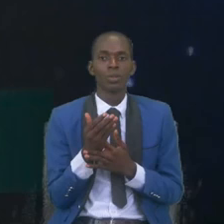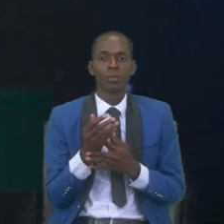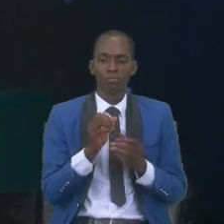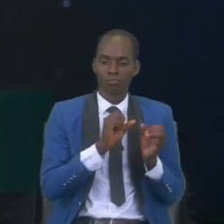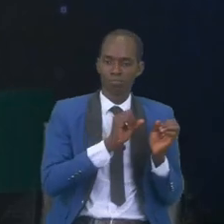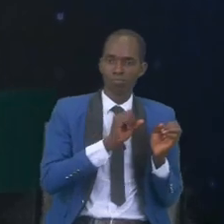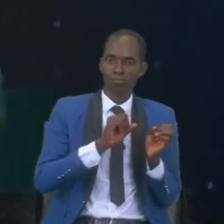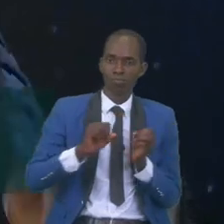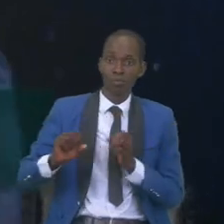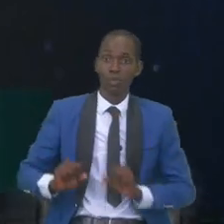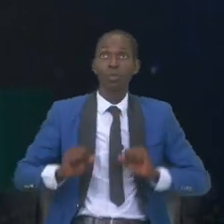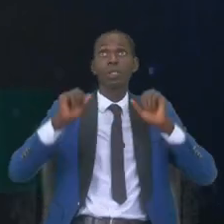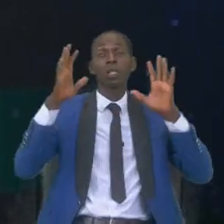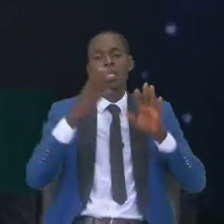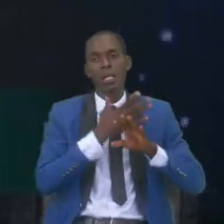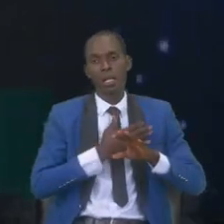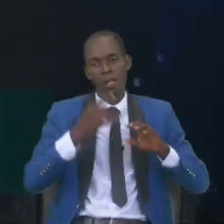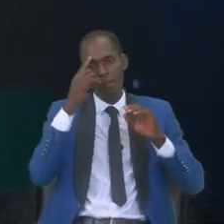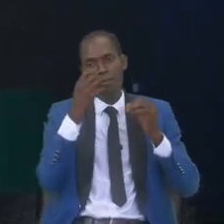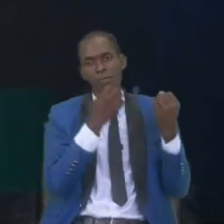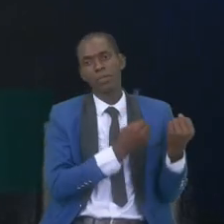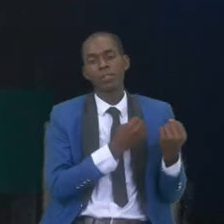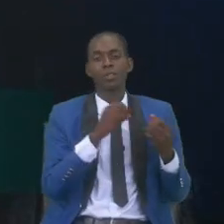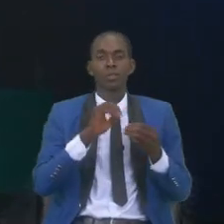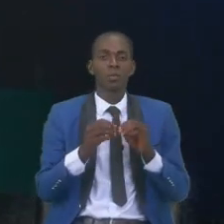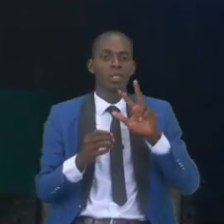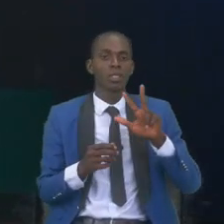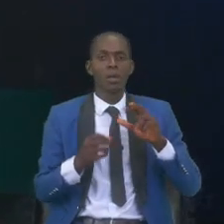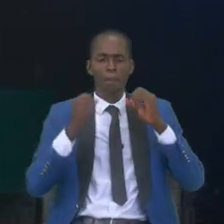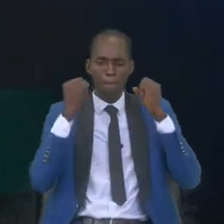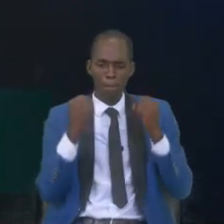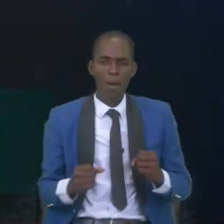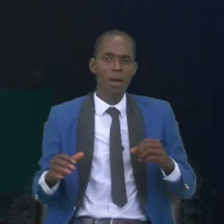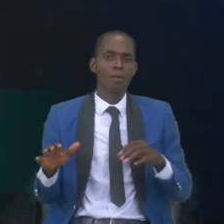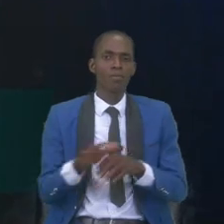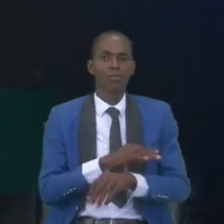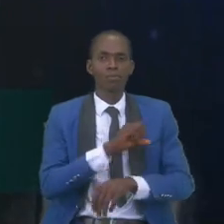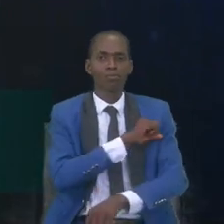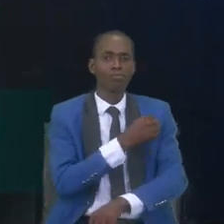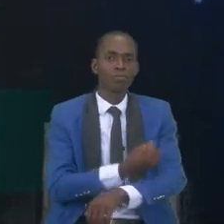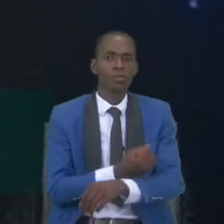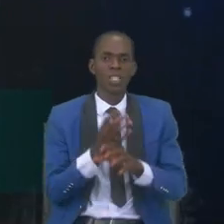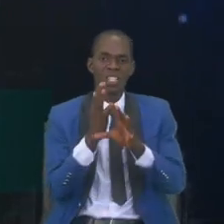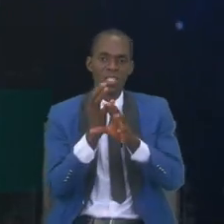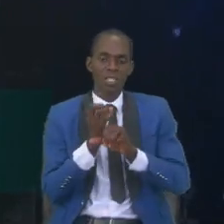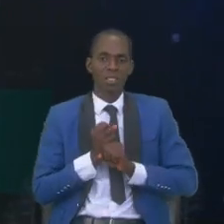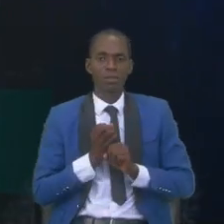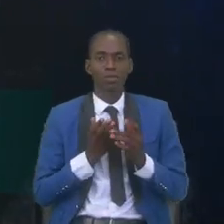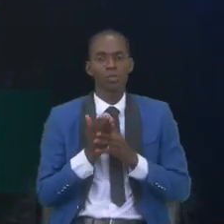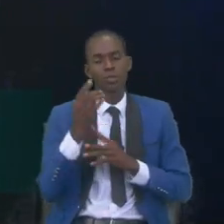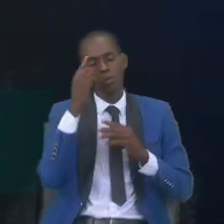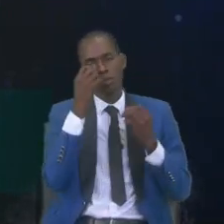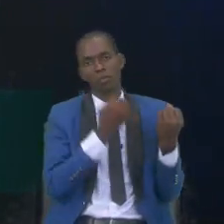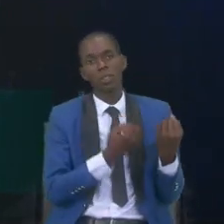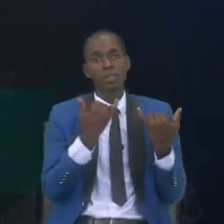renunciation and faith. Number three, powerful strengthening received through faith. Let's look